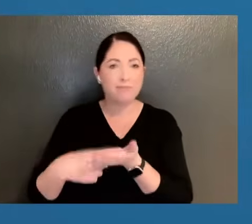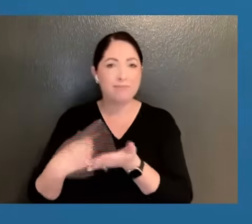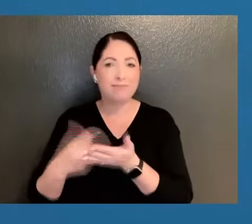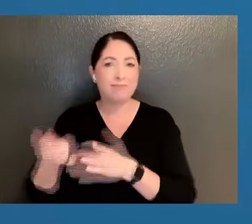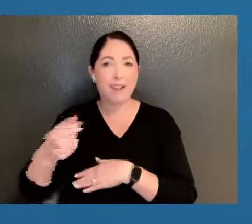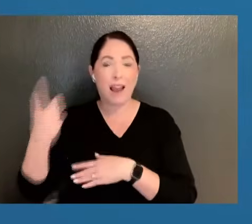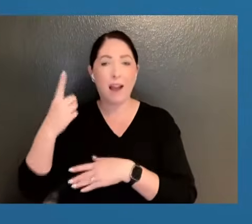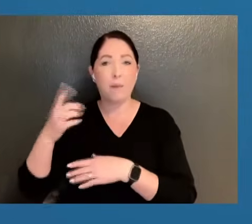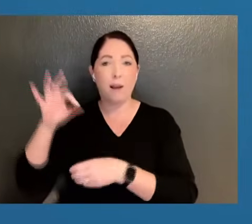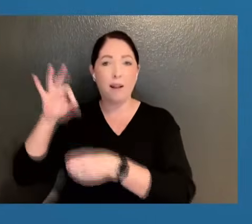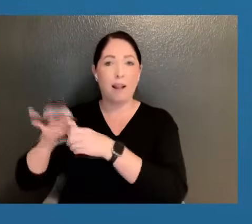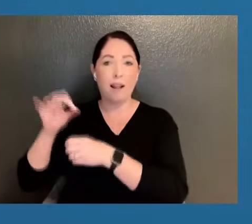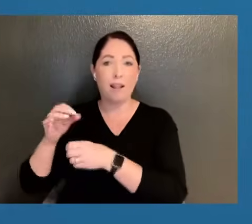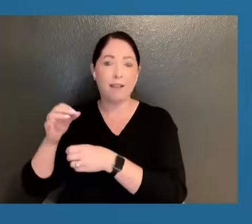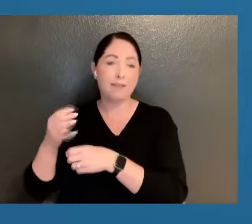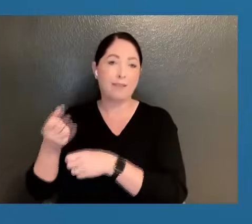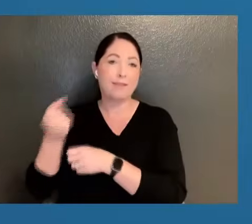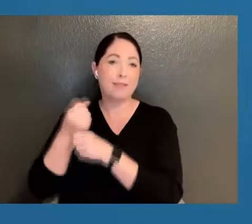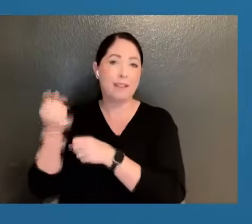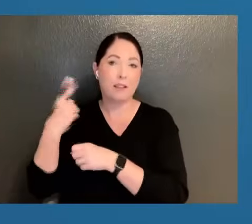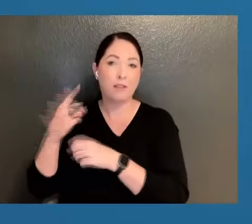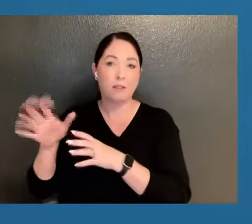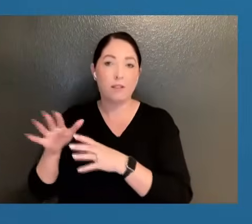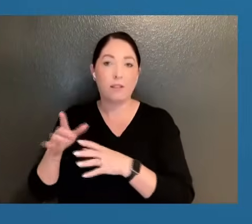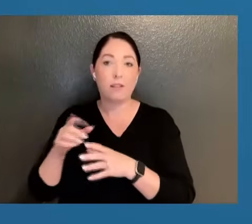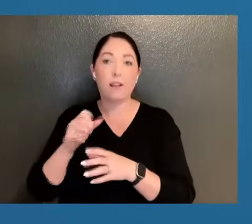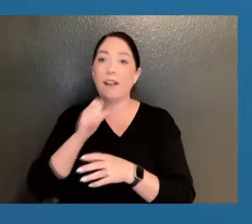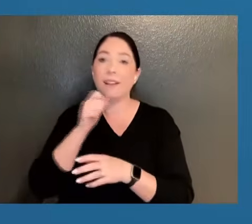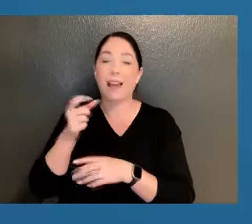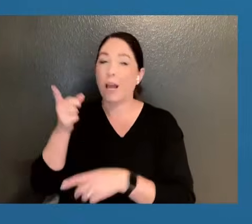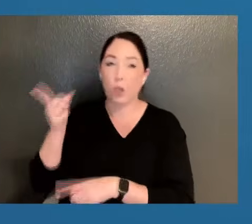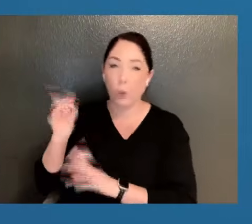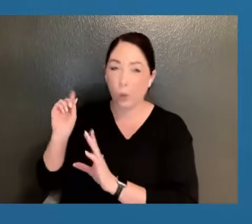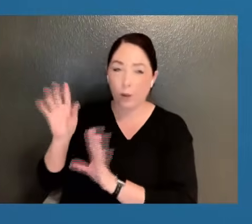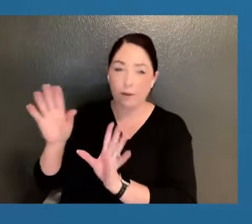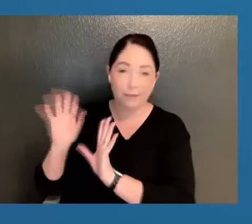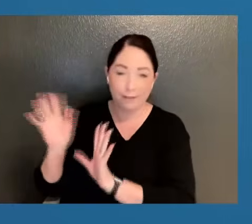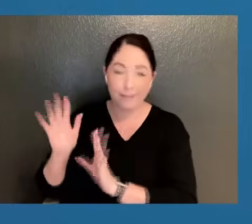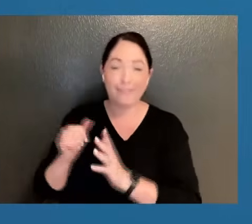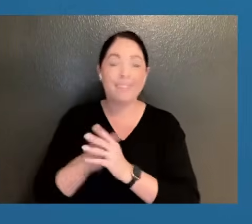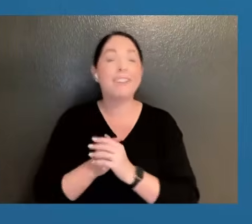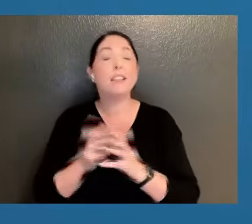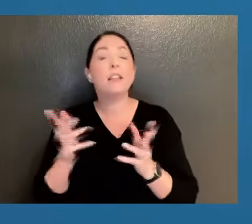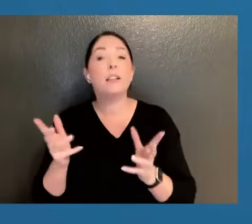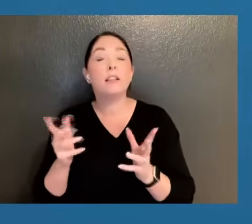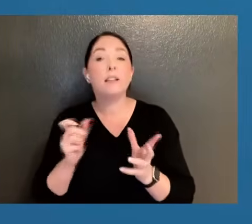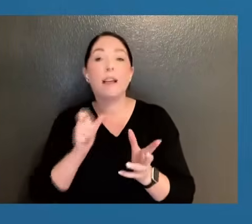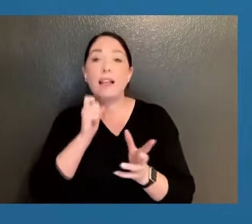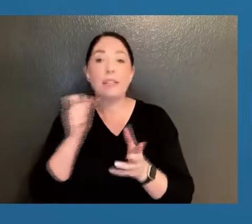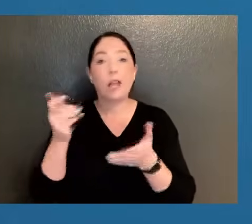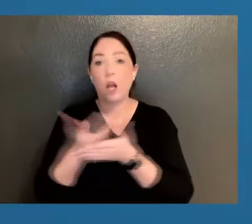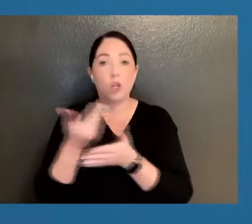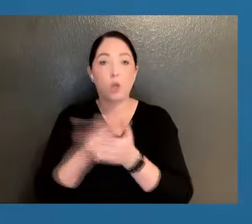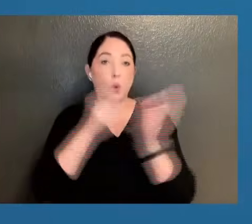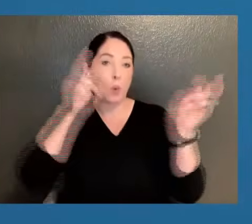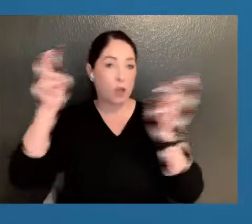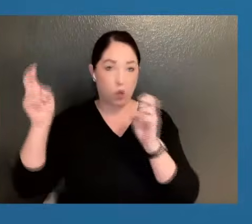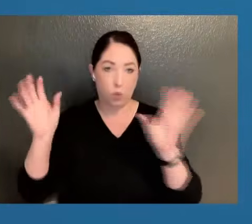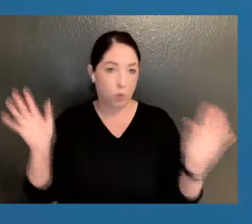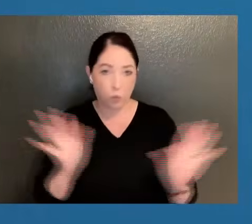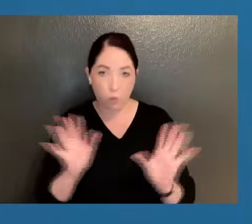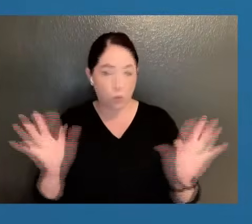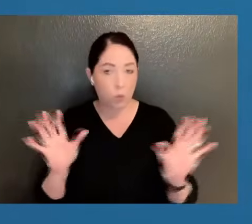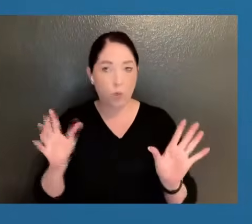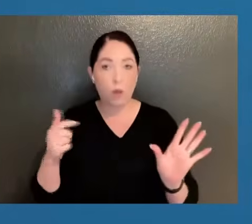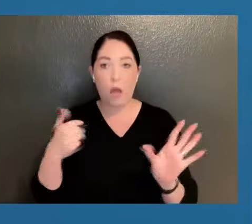ago, Donald Trump. So I'm not talking about you, I'm talking about a year before. So it's not a new issue to us. And so I said,